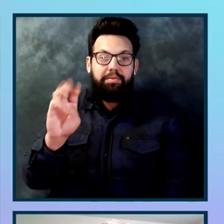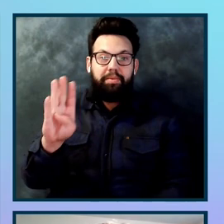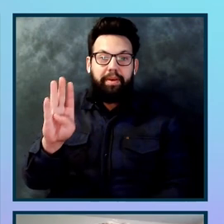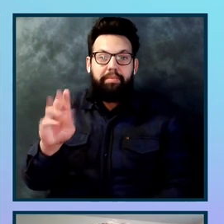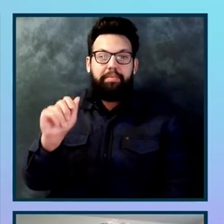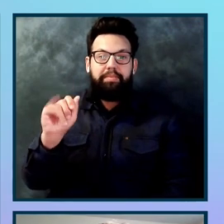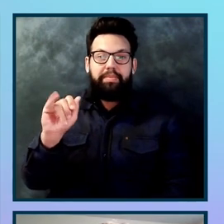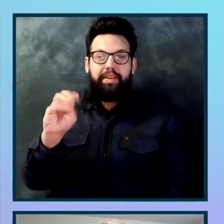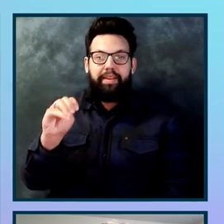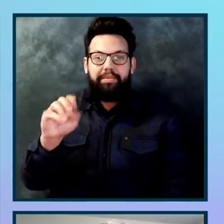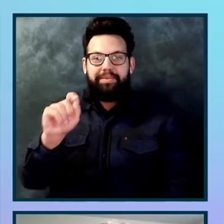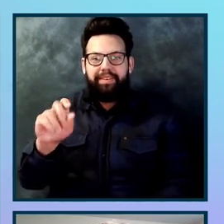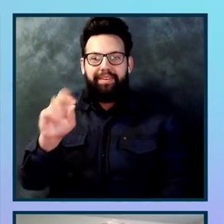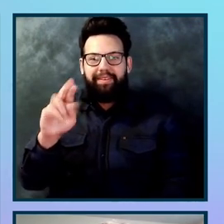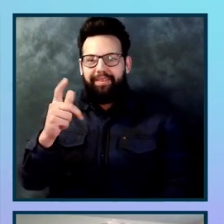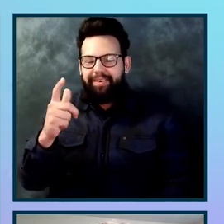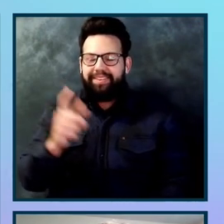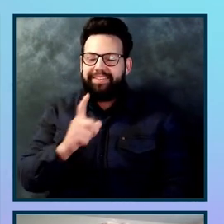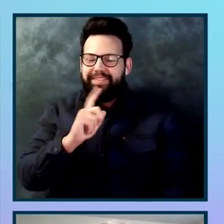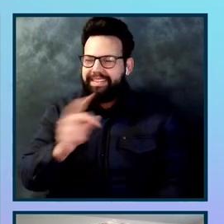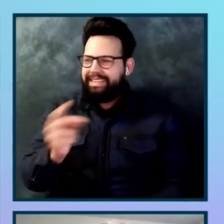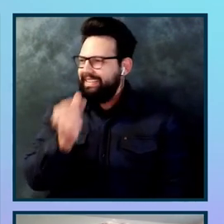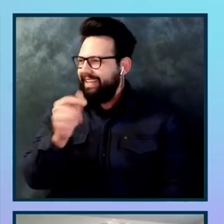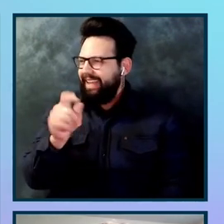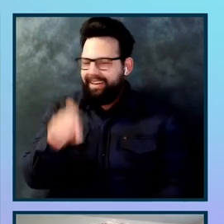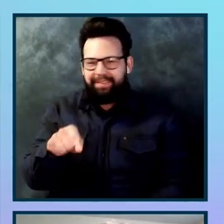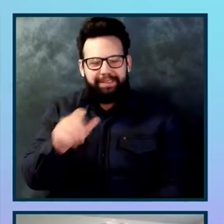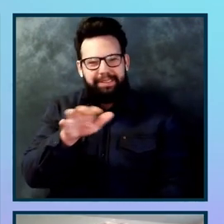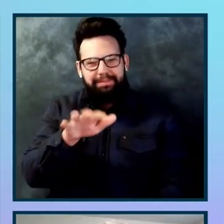I need to spell org correctly. There we go.